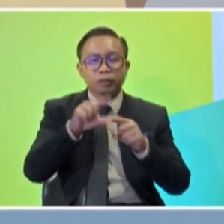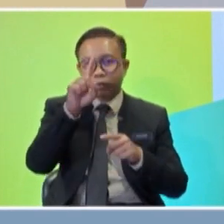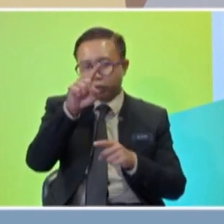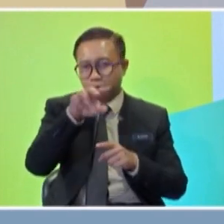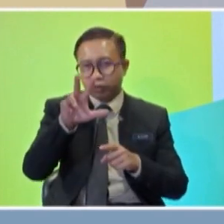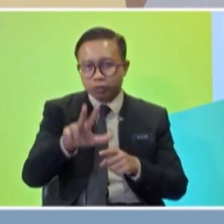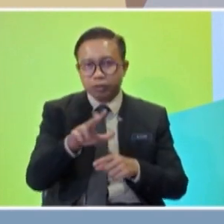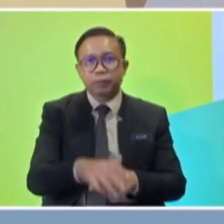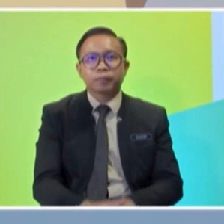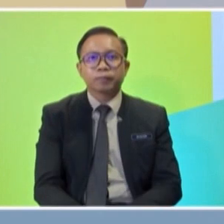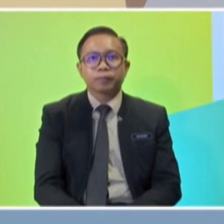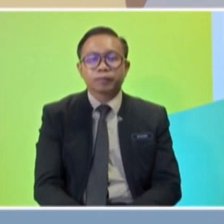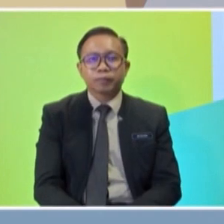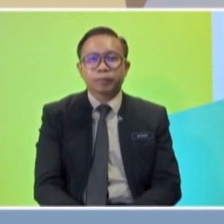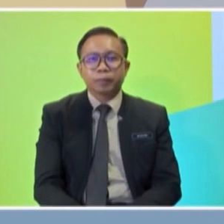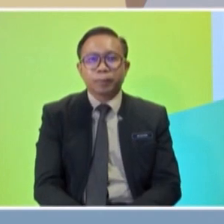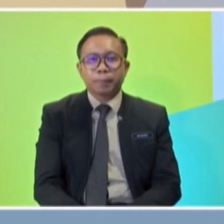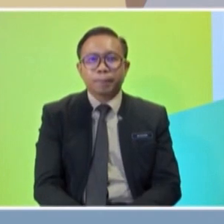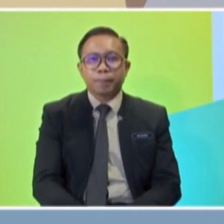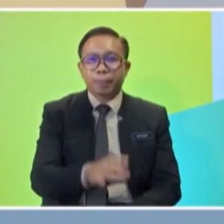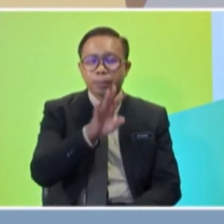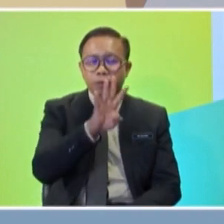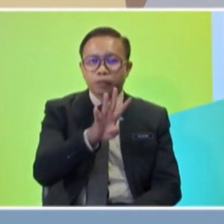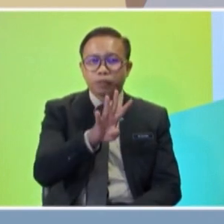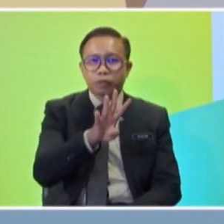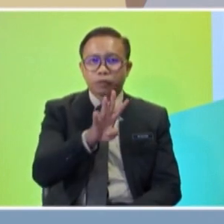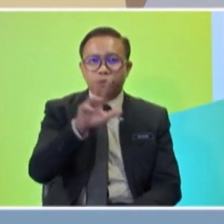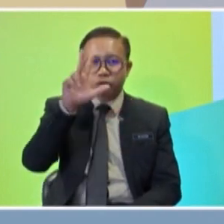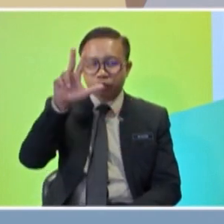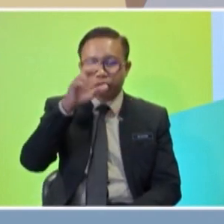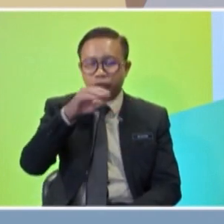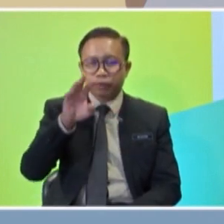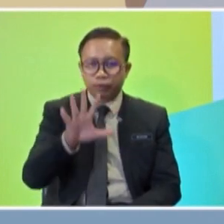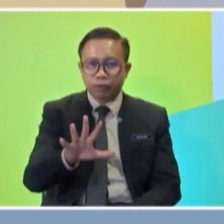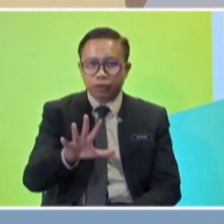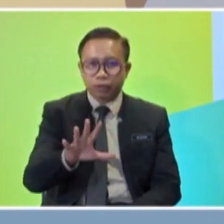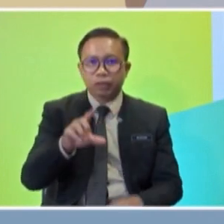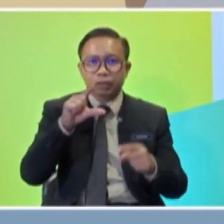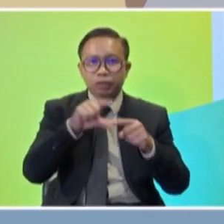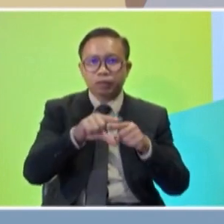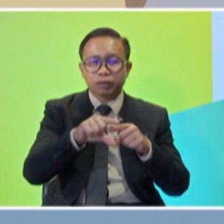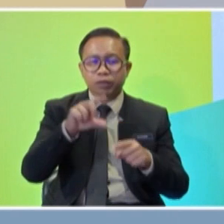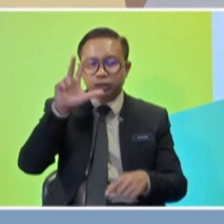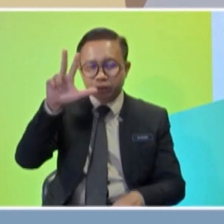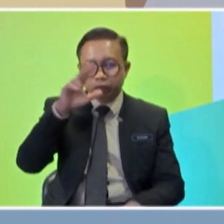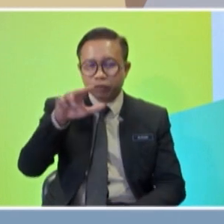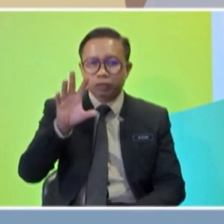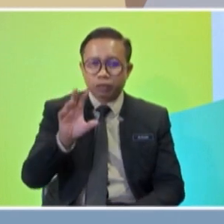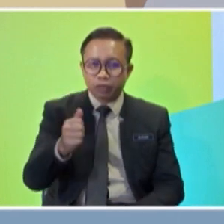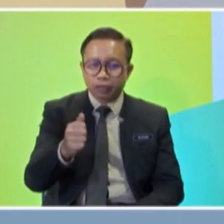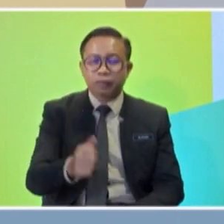3. The second question is 4, 3 over 5 divide with 3 over